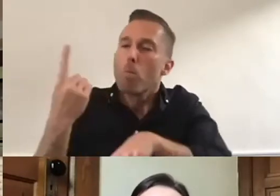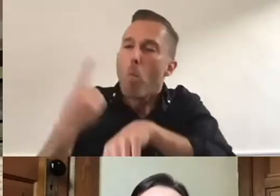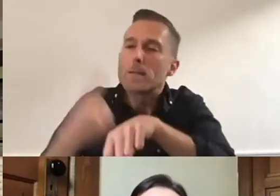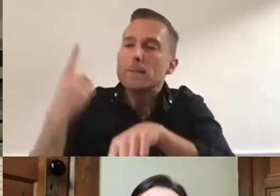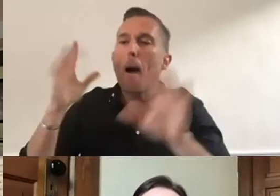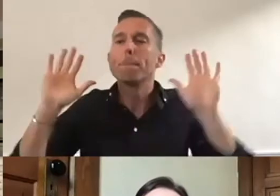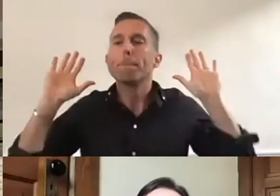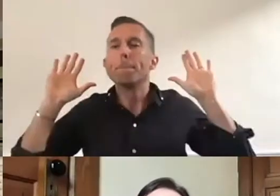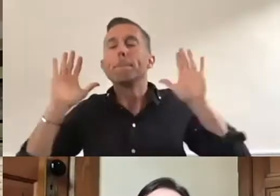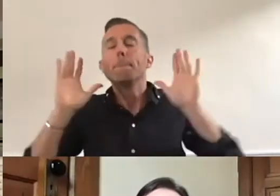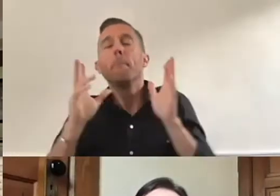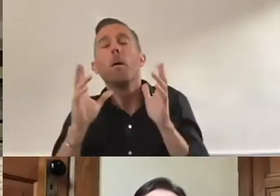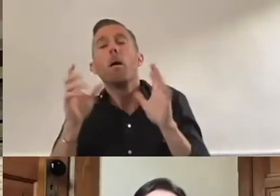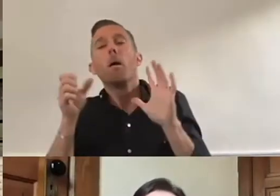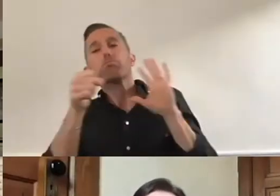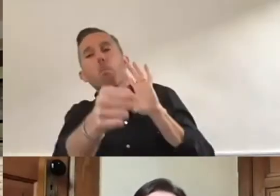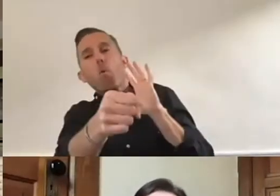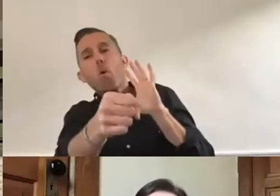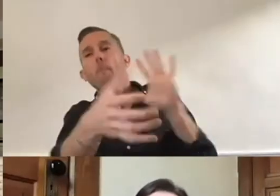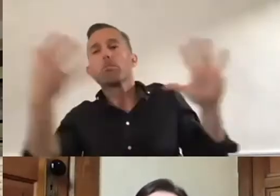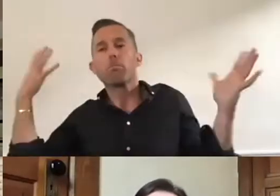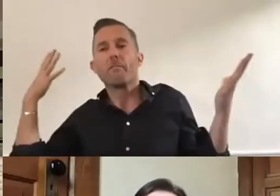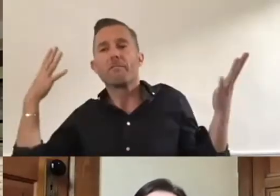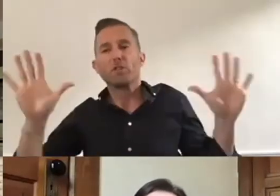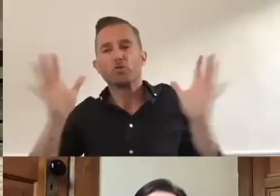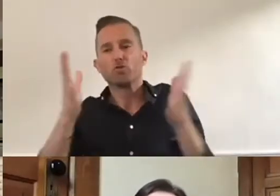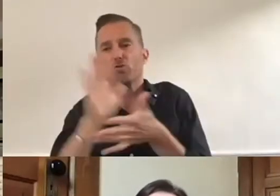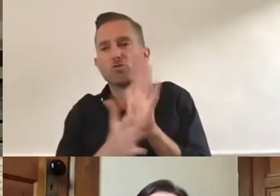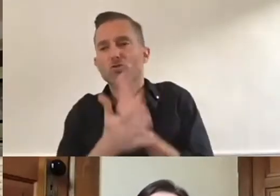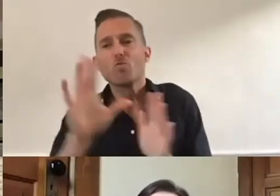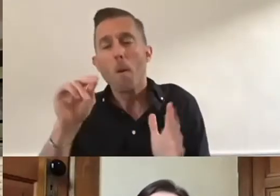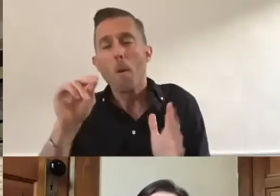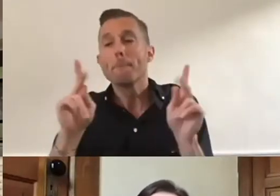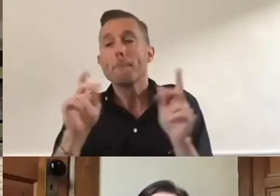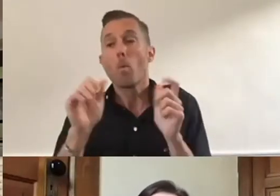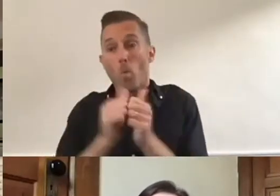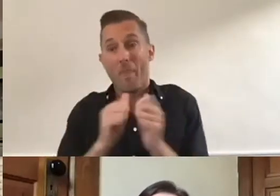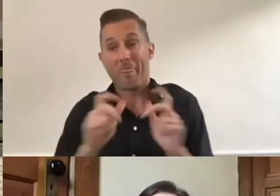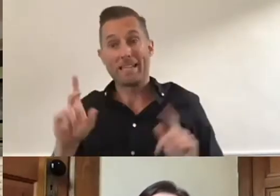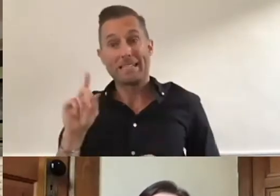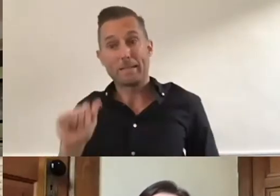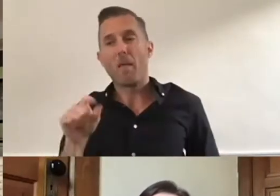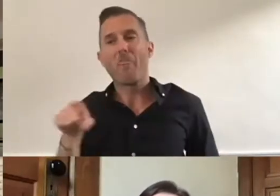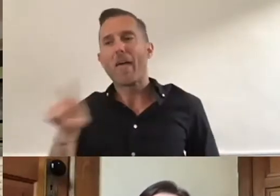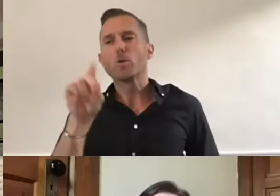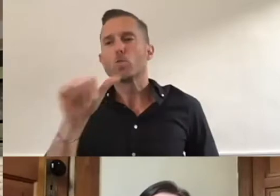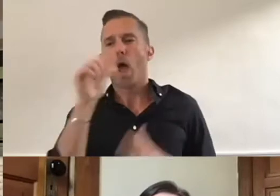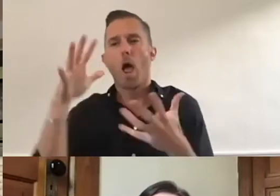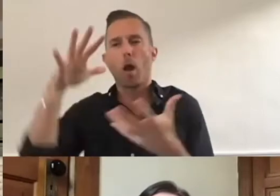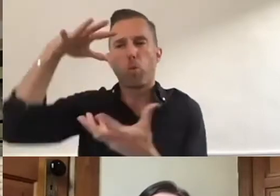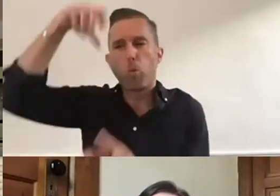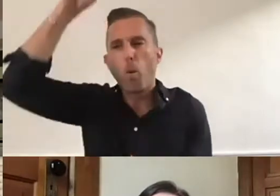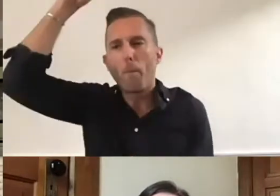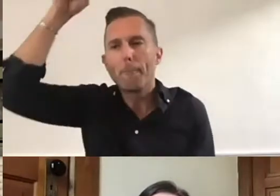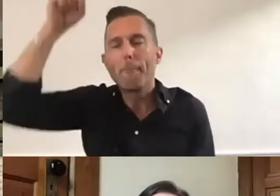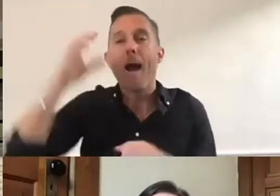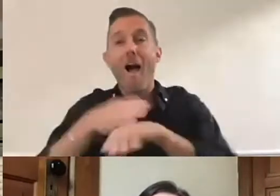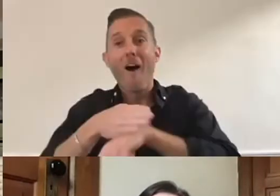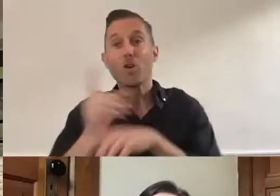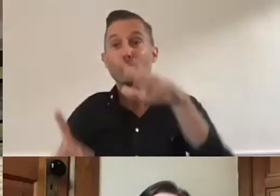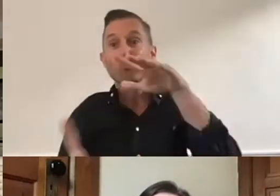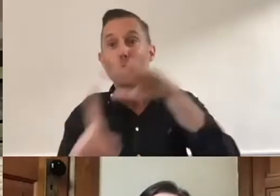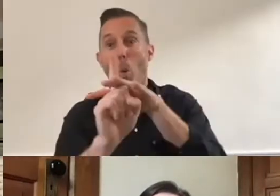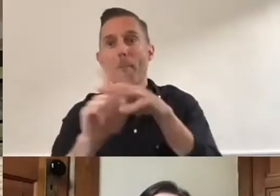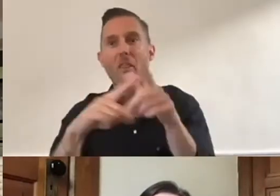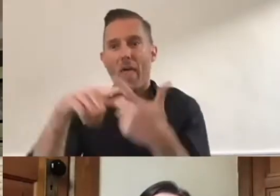thing. It's something, because people living with disabilities, they don't just appear one day. Like everyone's living their